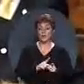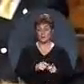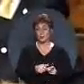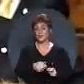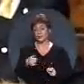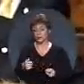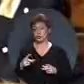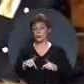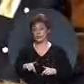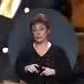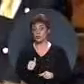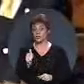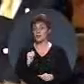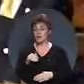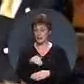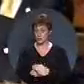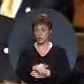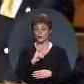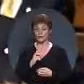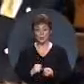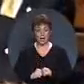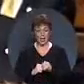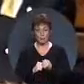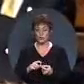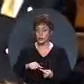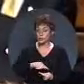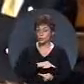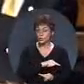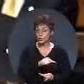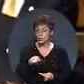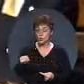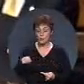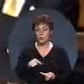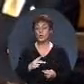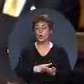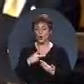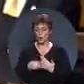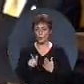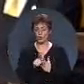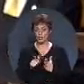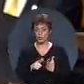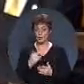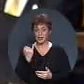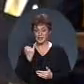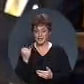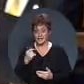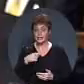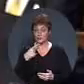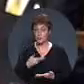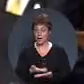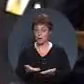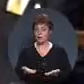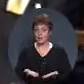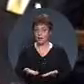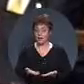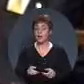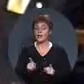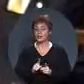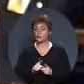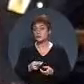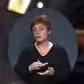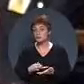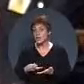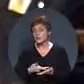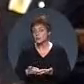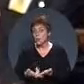did support unanimously a private member's bill. And, of course, in the coming weeks, we will be able to scope